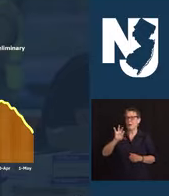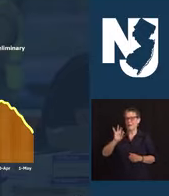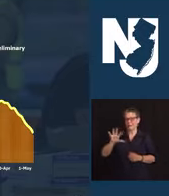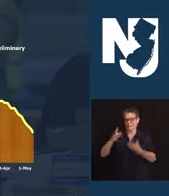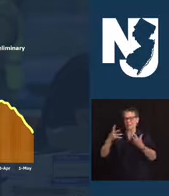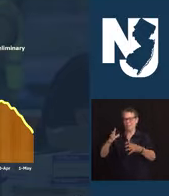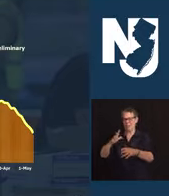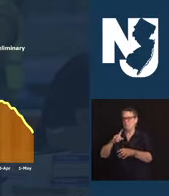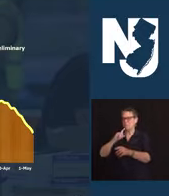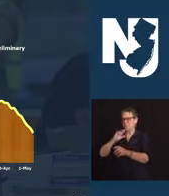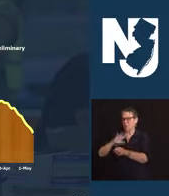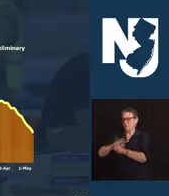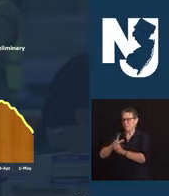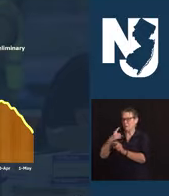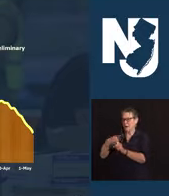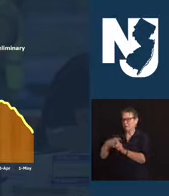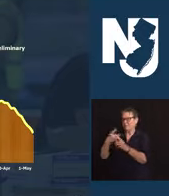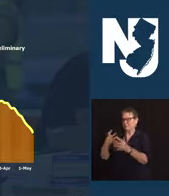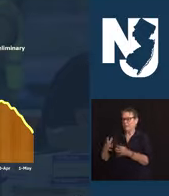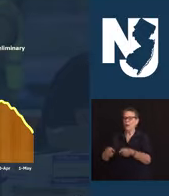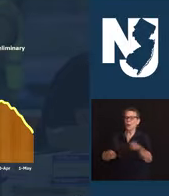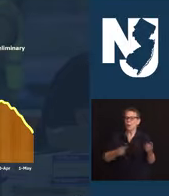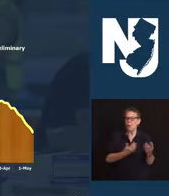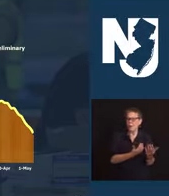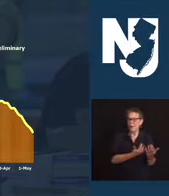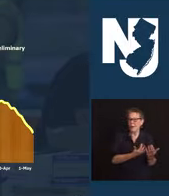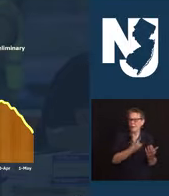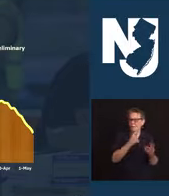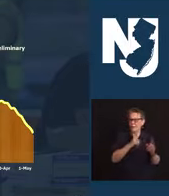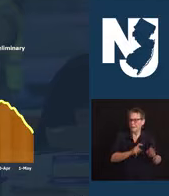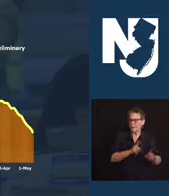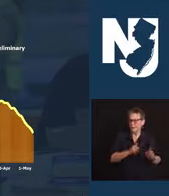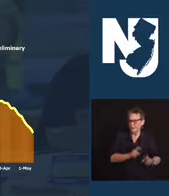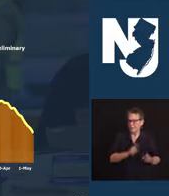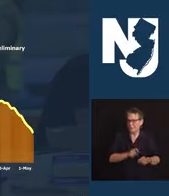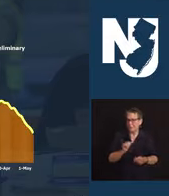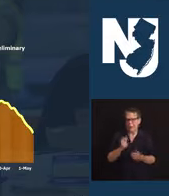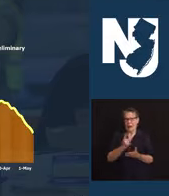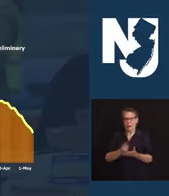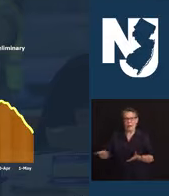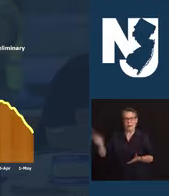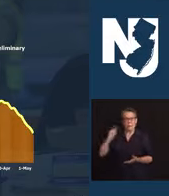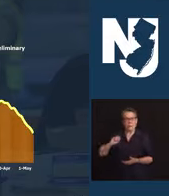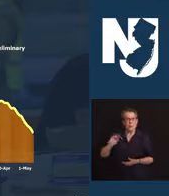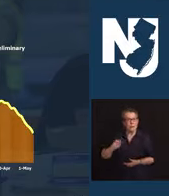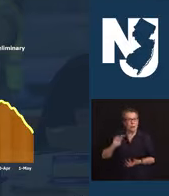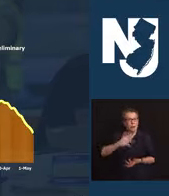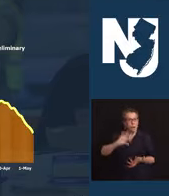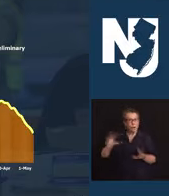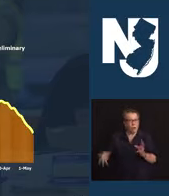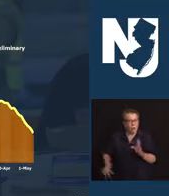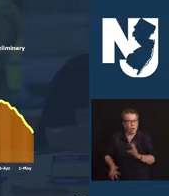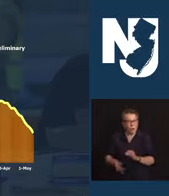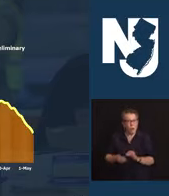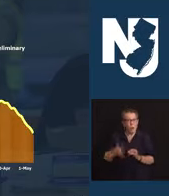point of reference, last Monday, 7 days ago, the total hospital census was